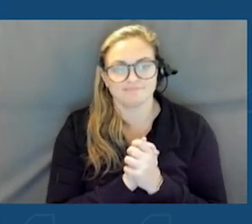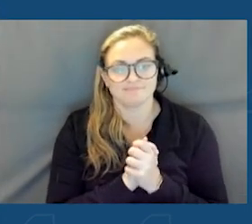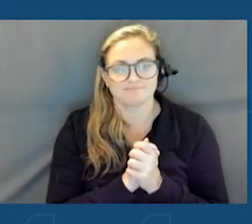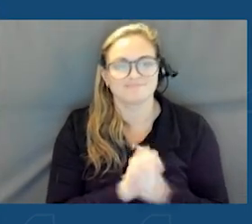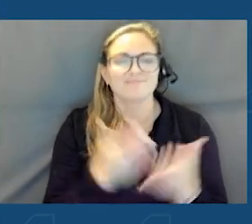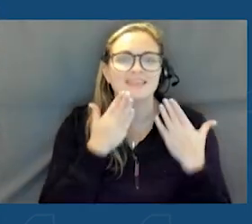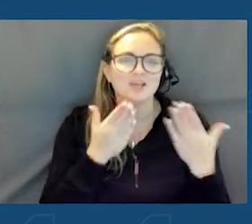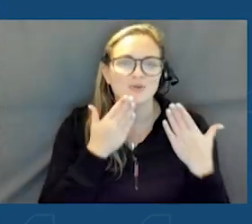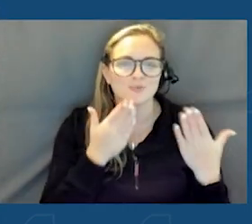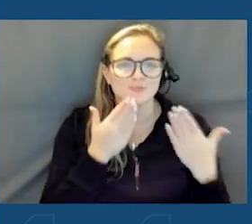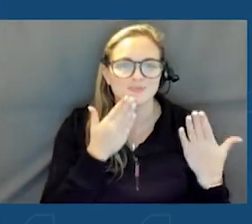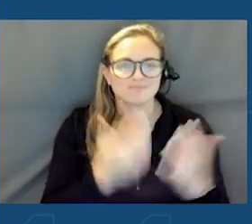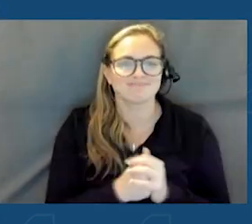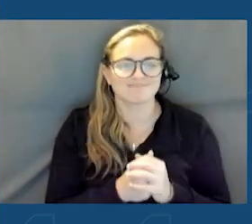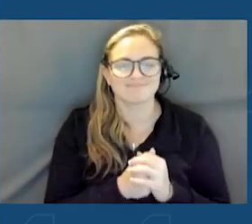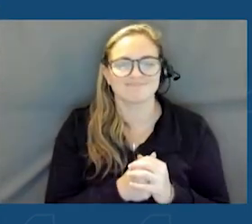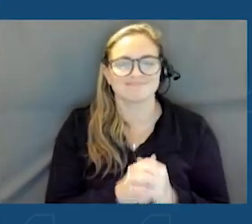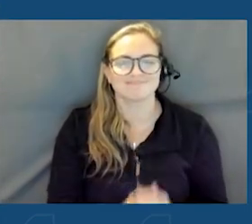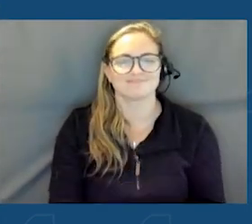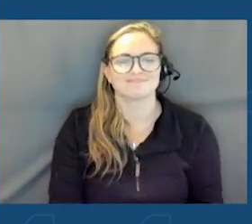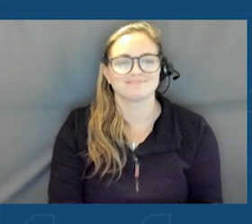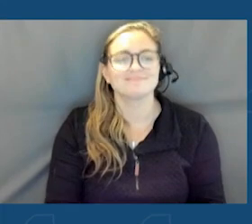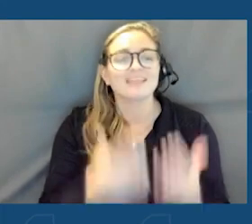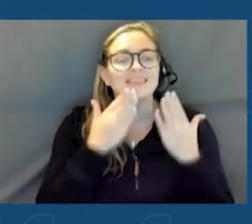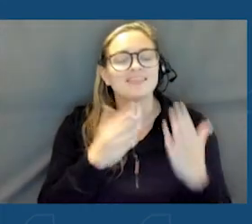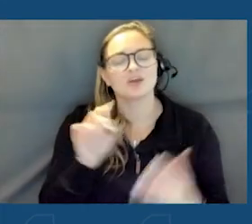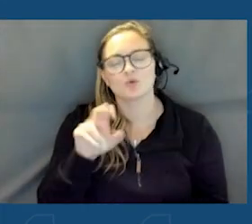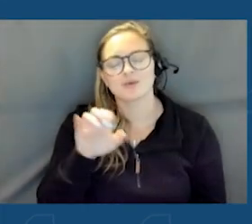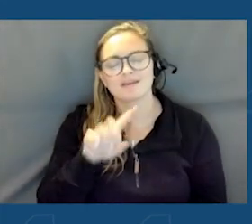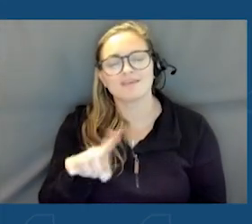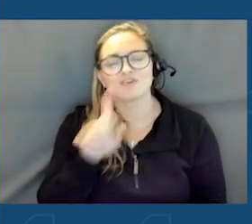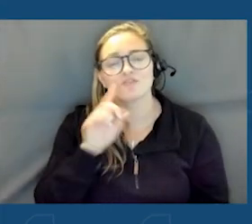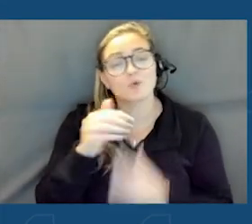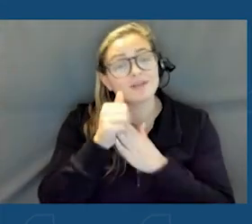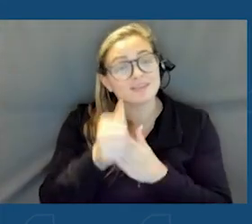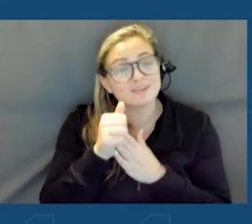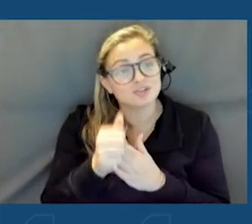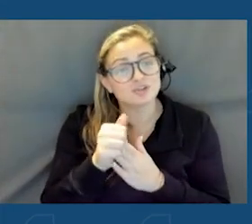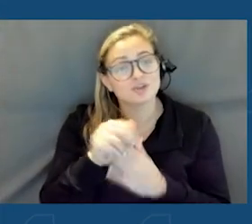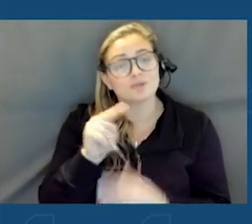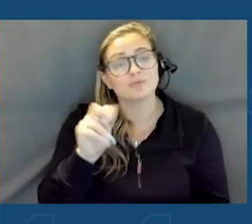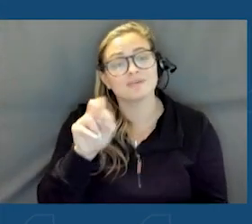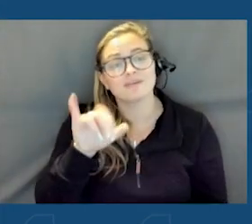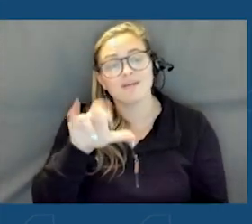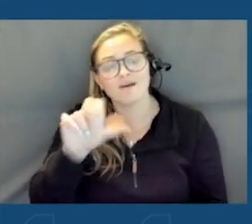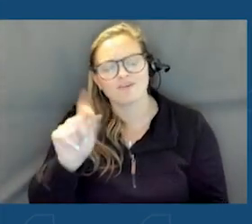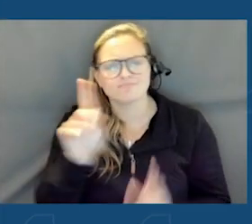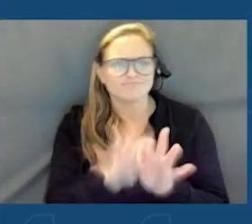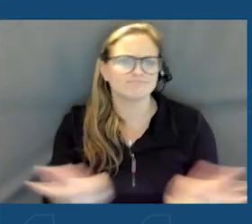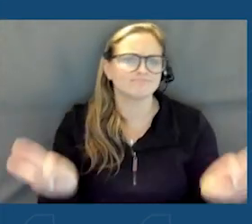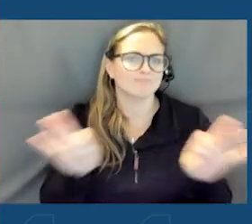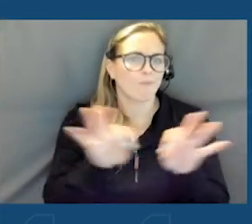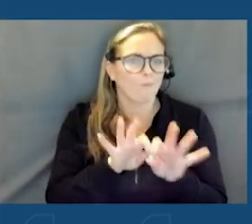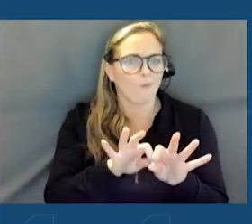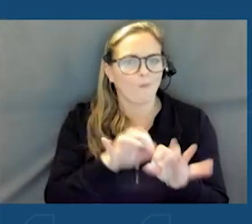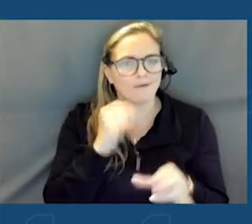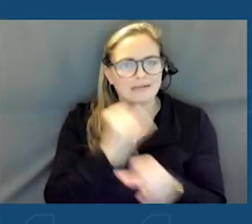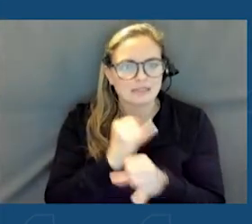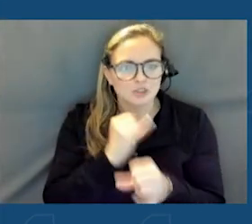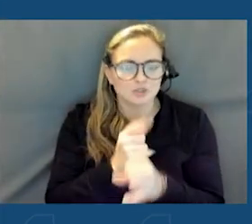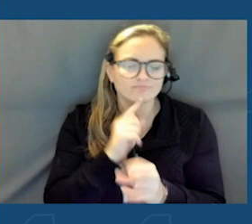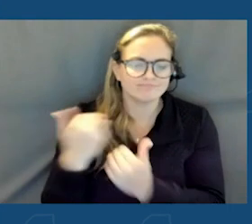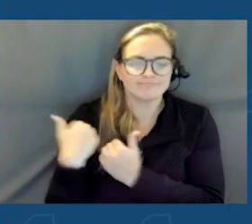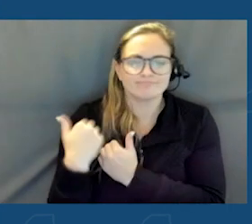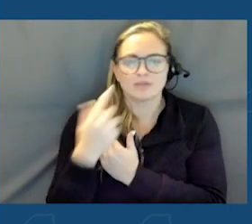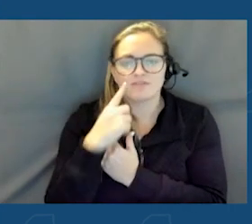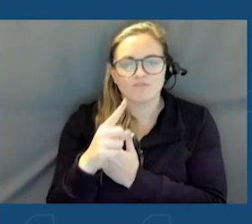Thank you. Thank you, David, for your leadership of NYRA. It's an important institution that is responsible for an